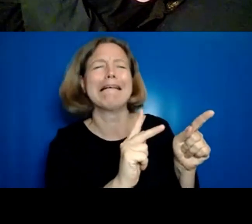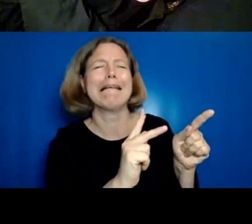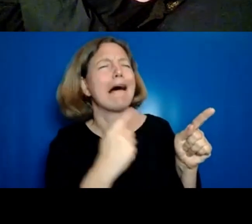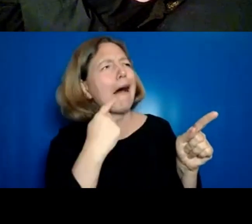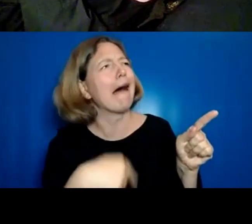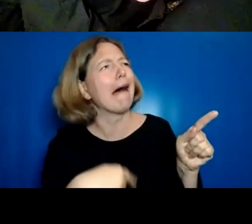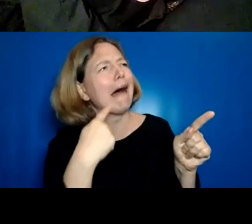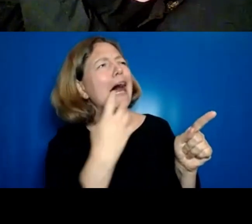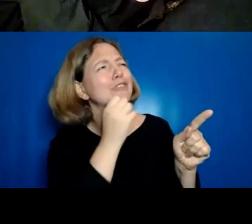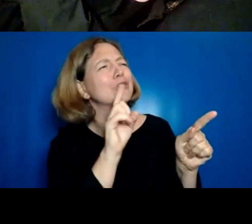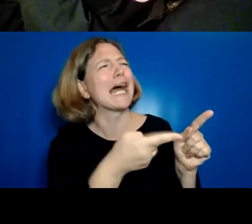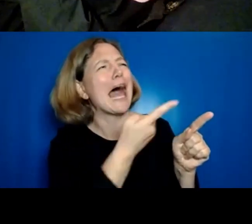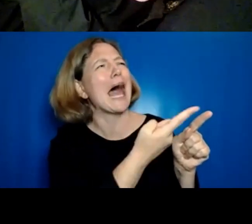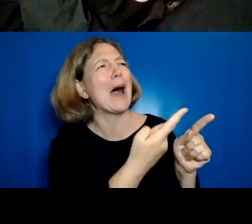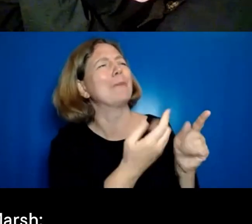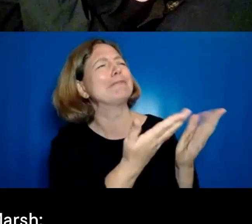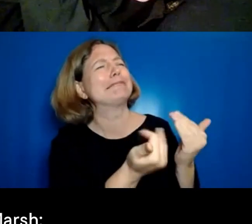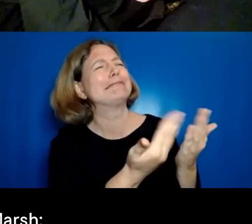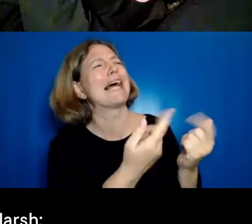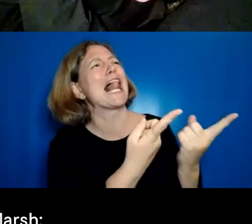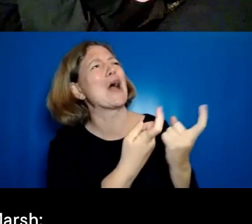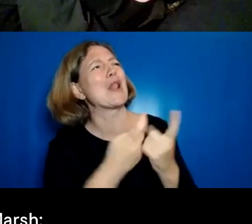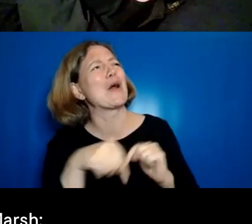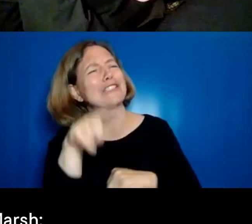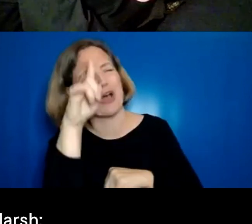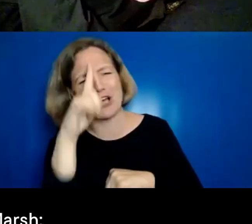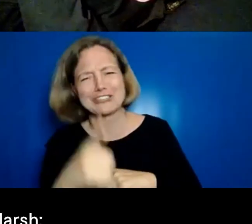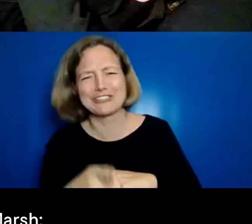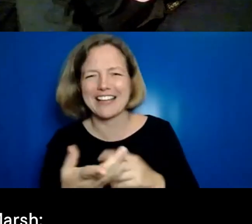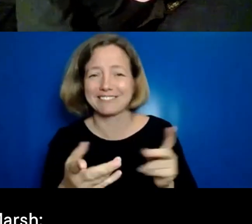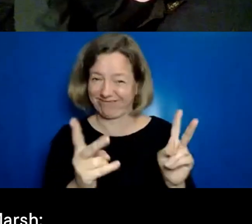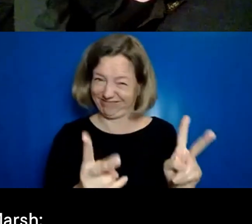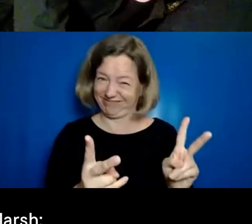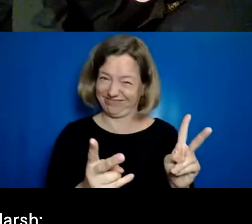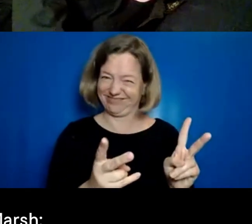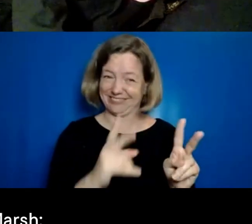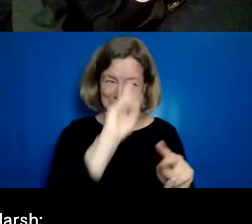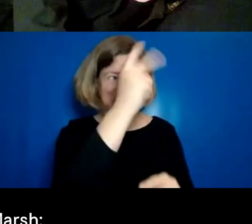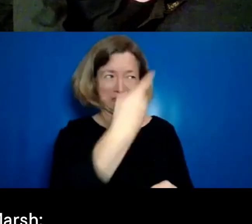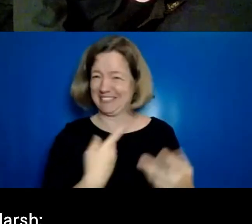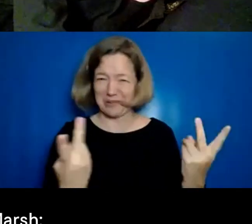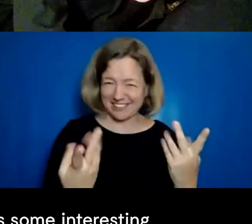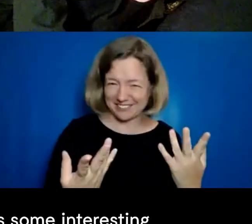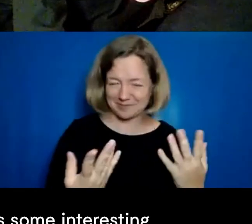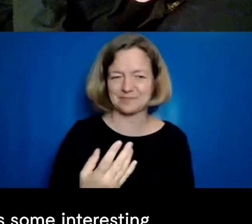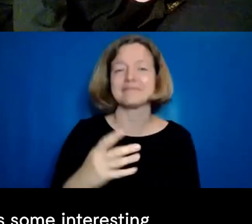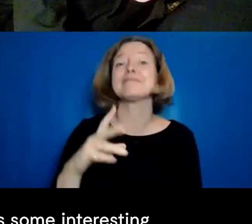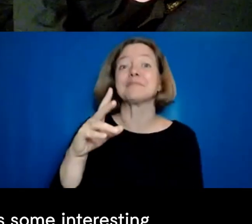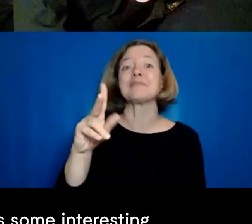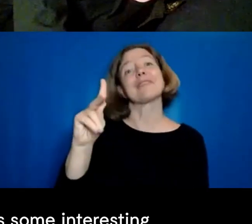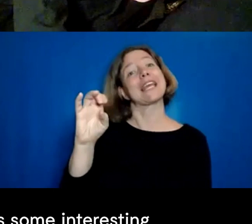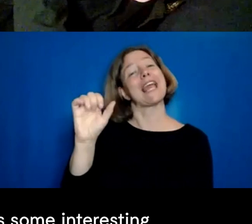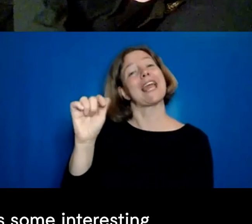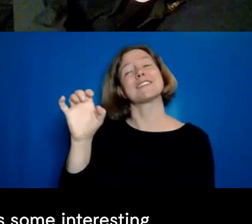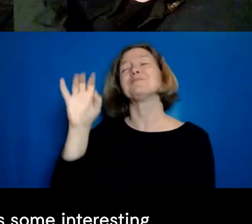more of that here? Yeah, no, I think there's 2 things I would like to say to that. Firstly,